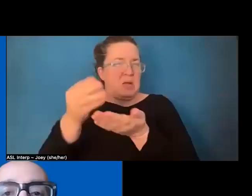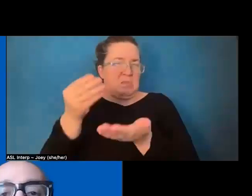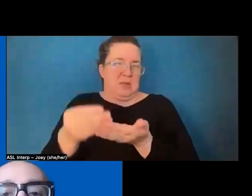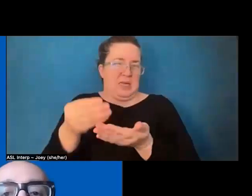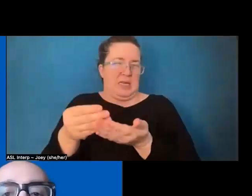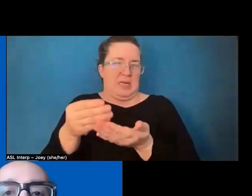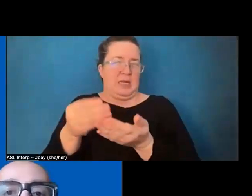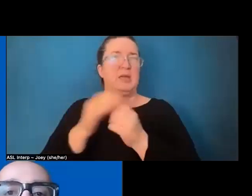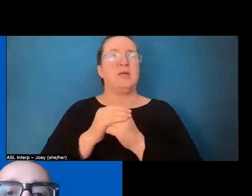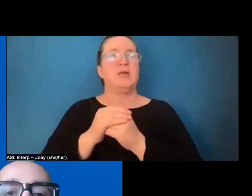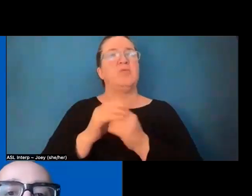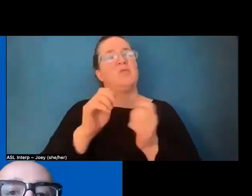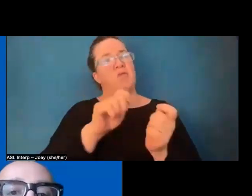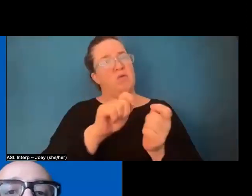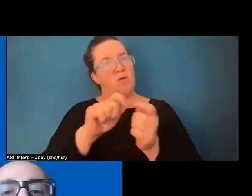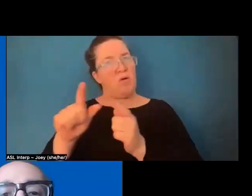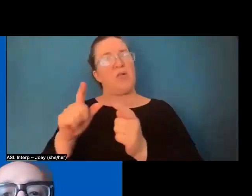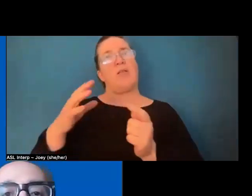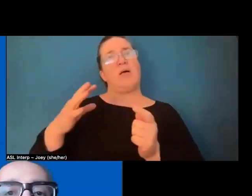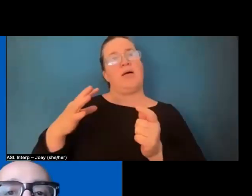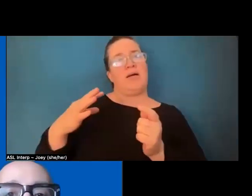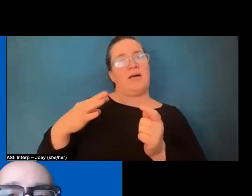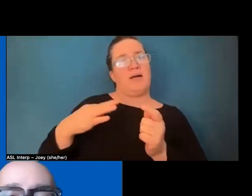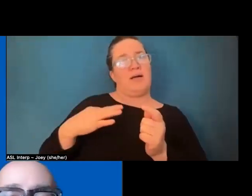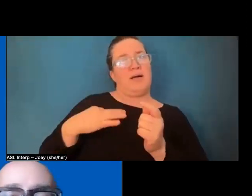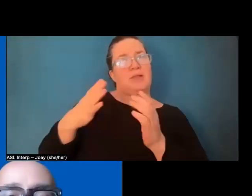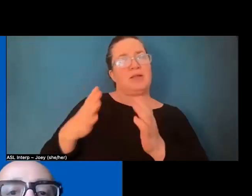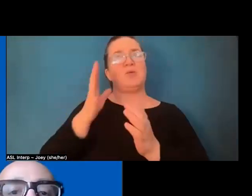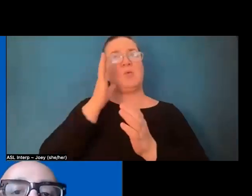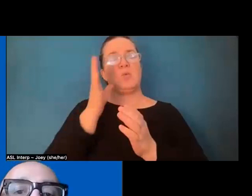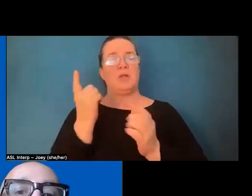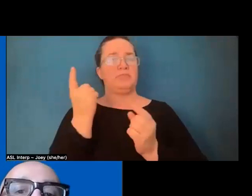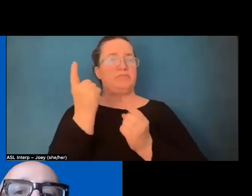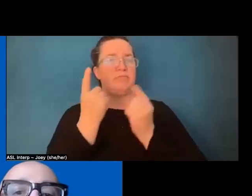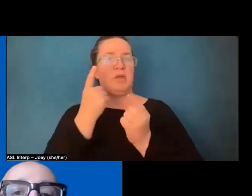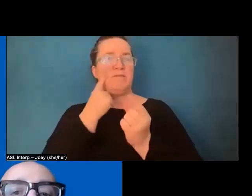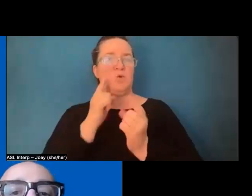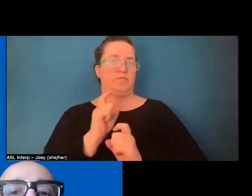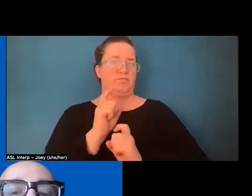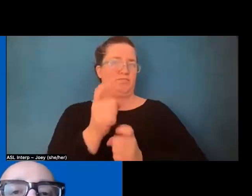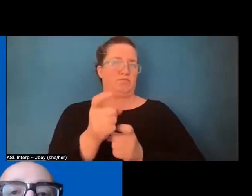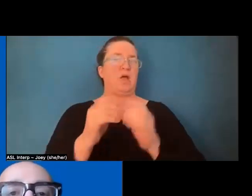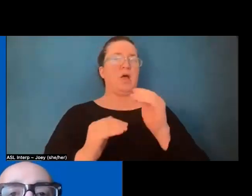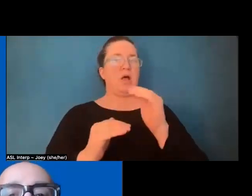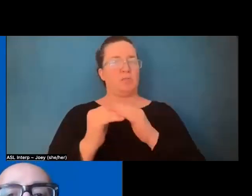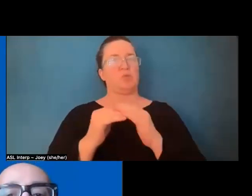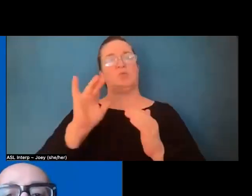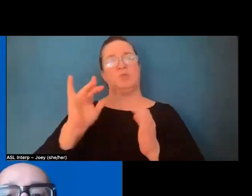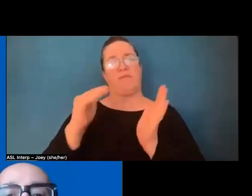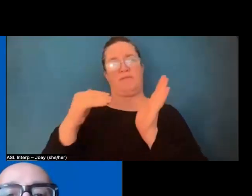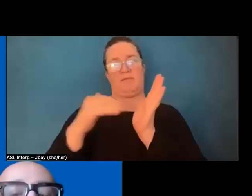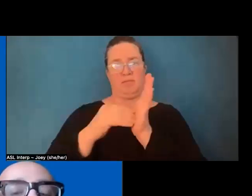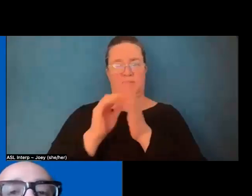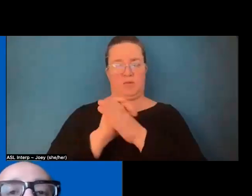will automatically be considered for an award up to $25,000. And applicants will be scored based on a set of